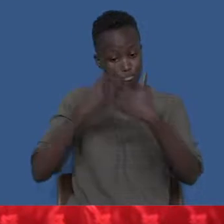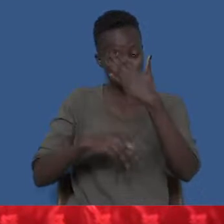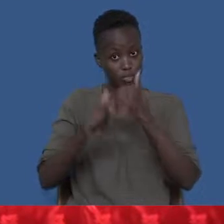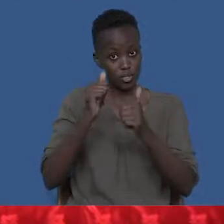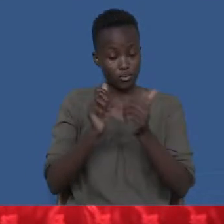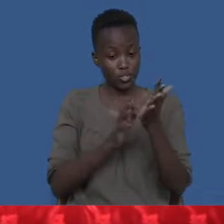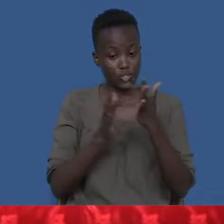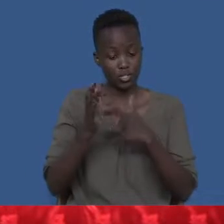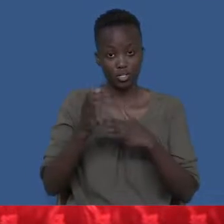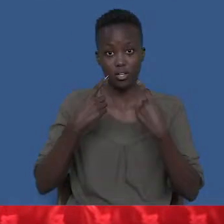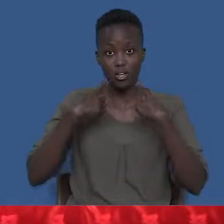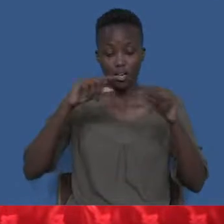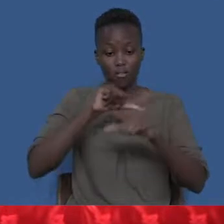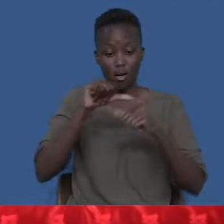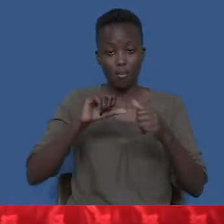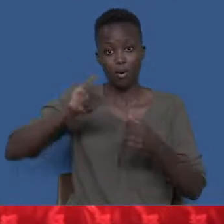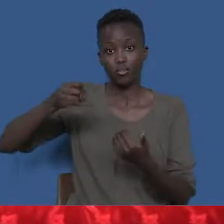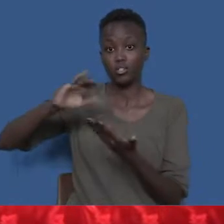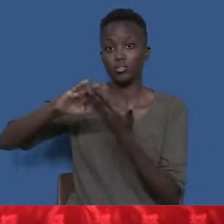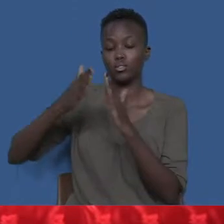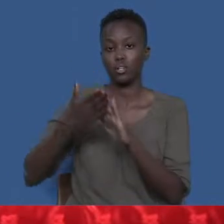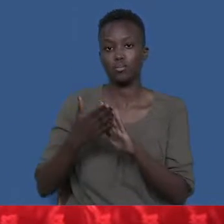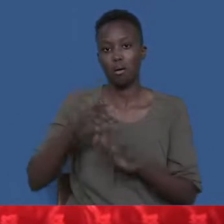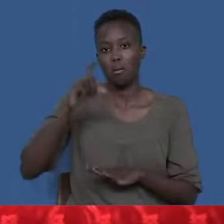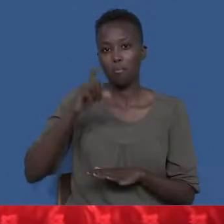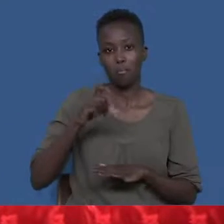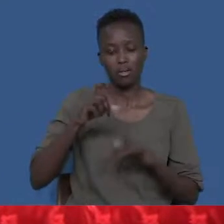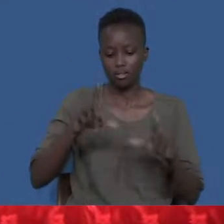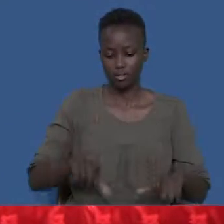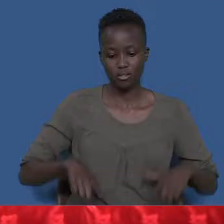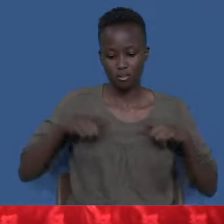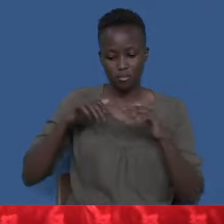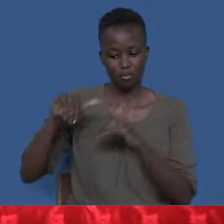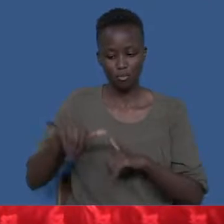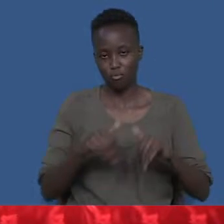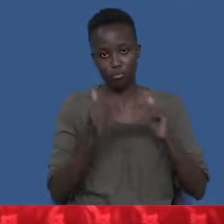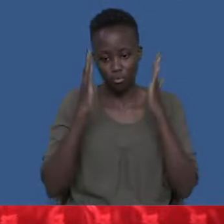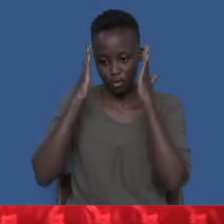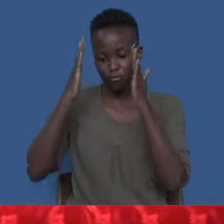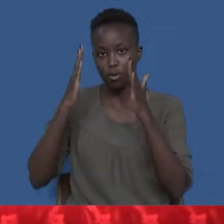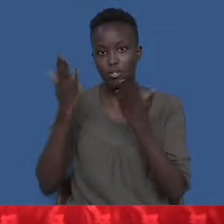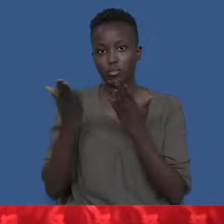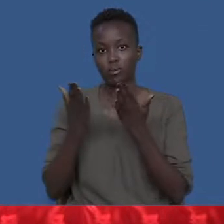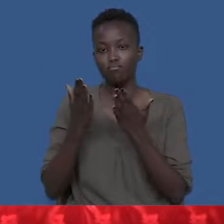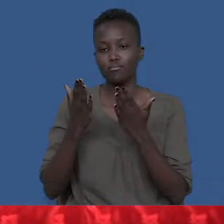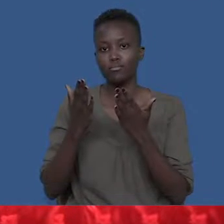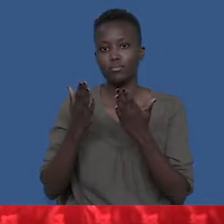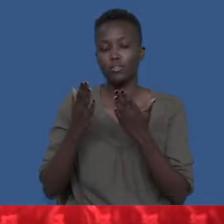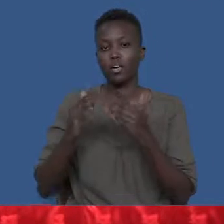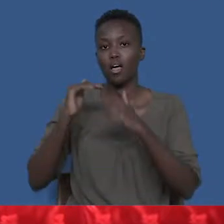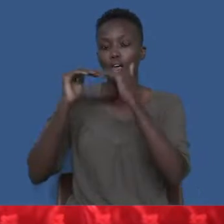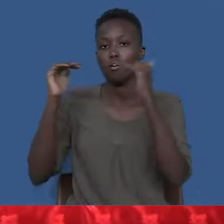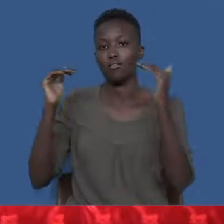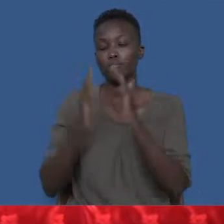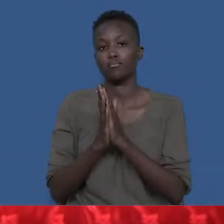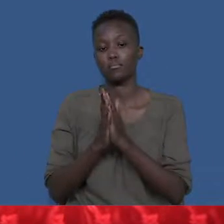about Jerusalem and its destruction and the end times, that we must always live our lives in light of eternity. But thirdly, we learned